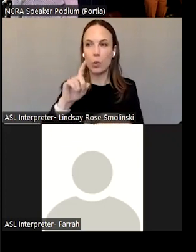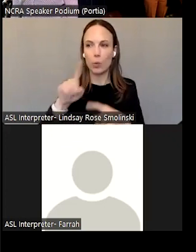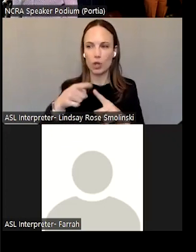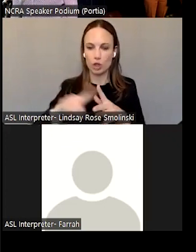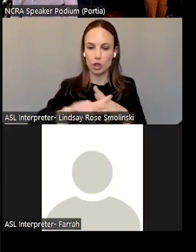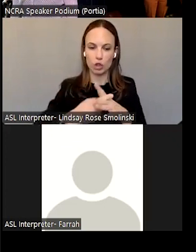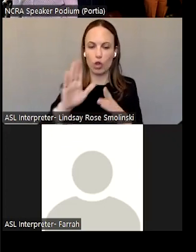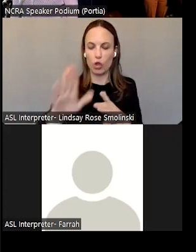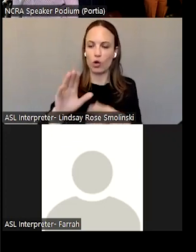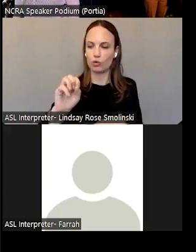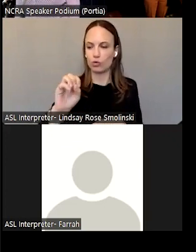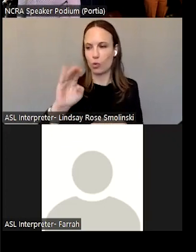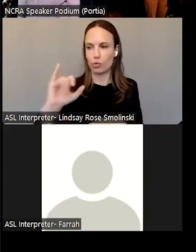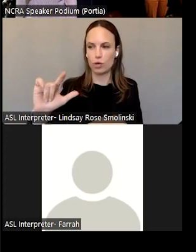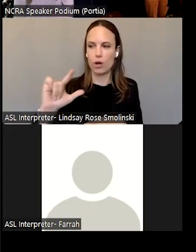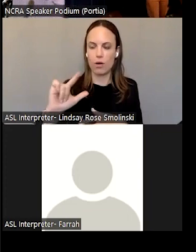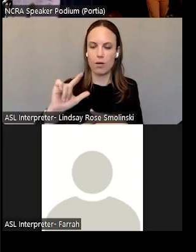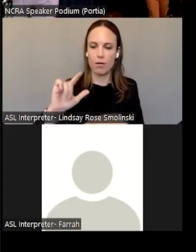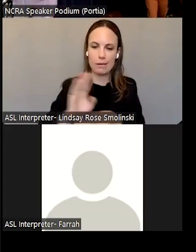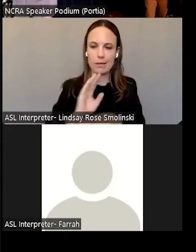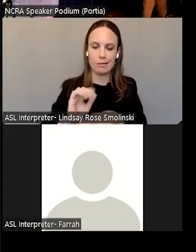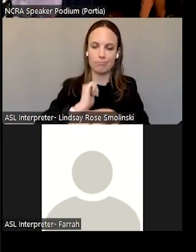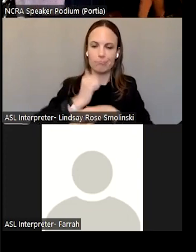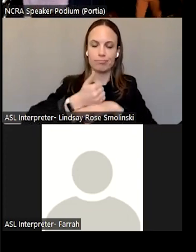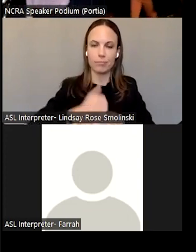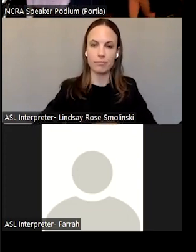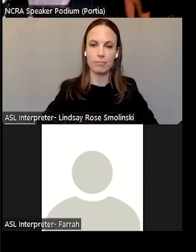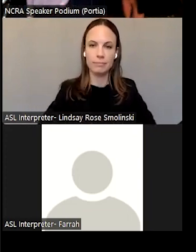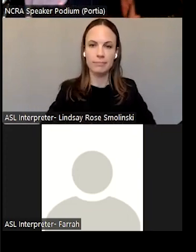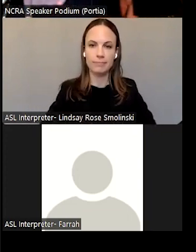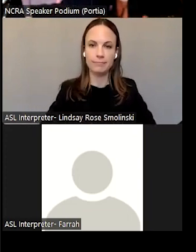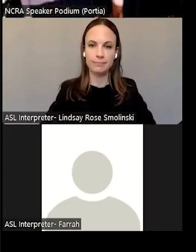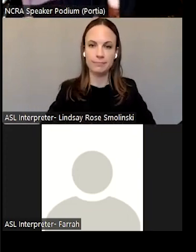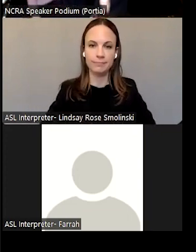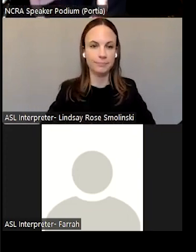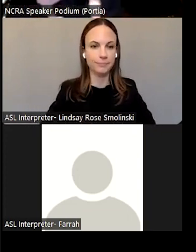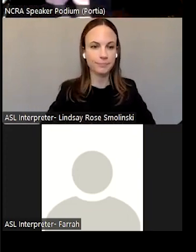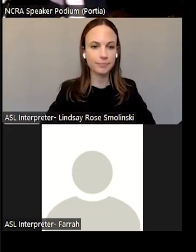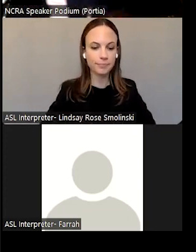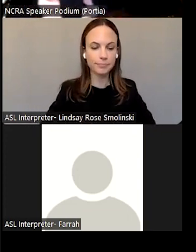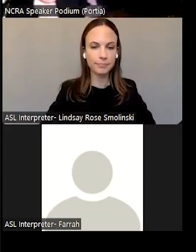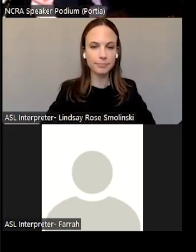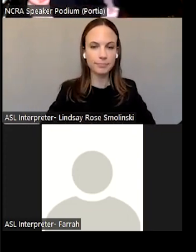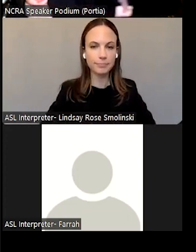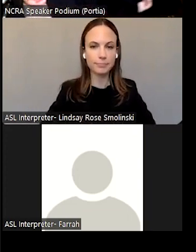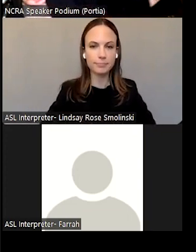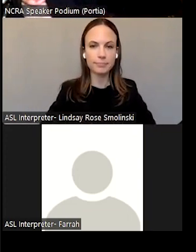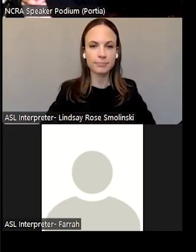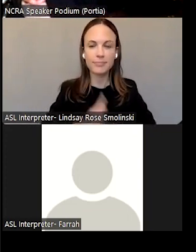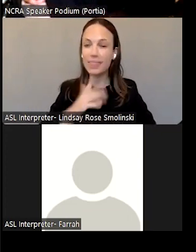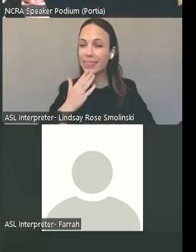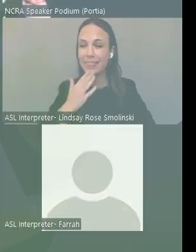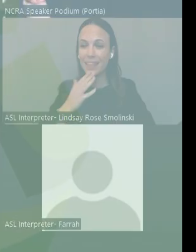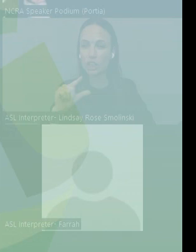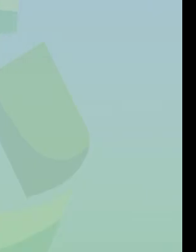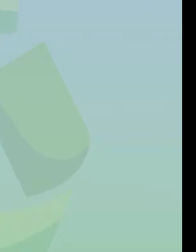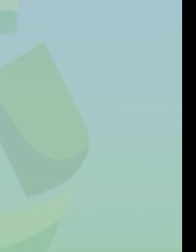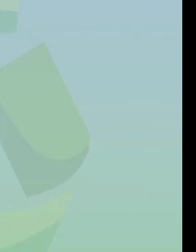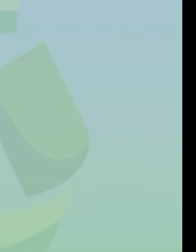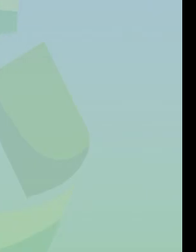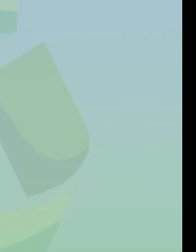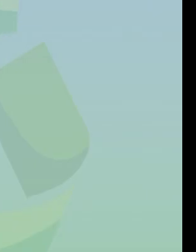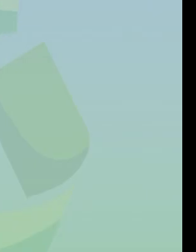social entrepreneurship. Awesome. Thank you so much, Gina.